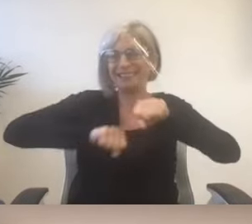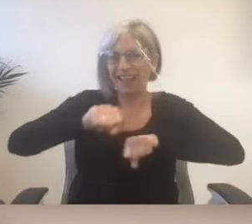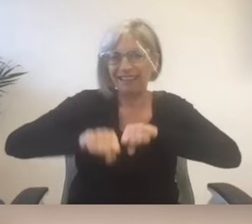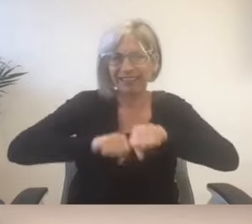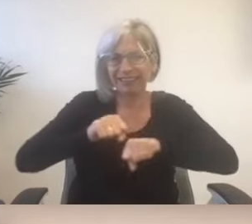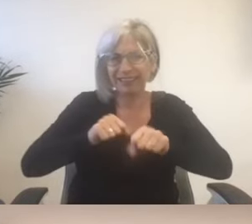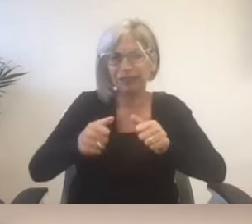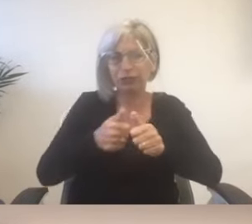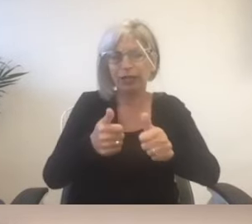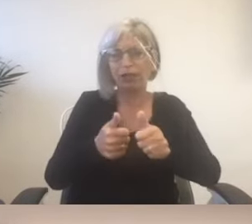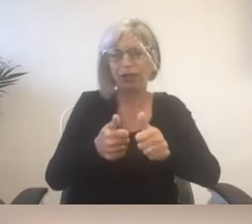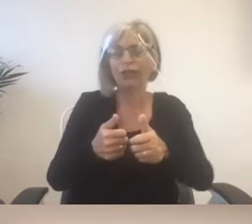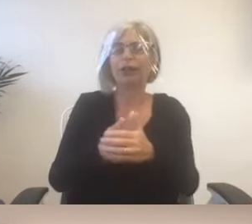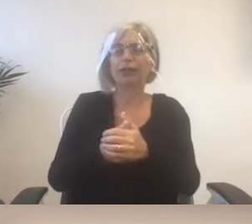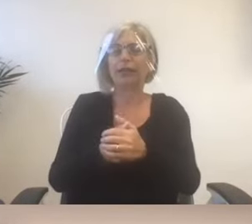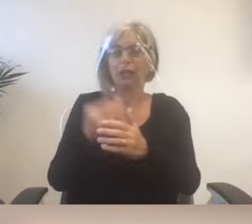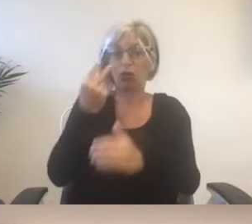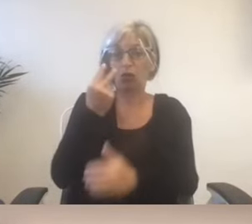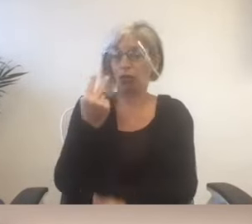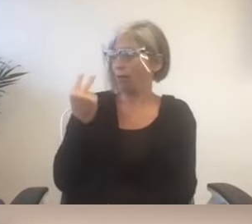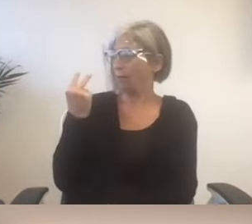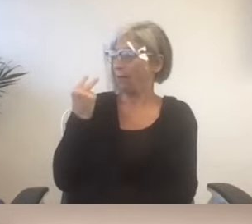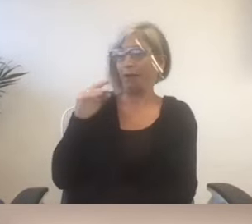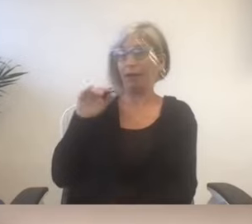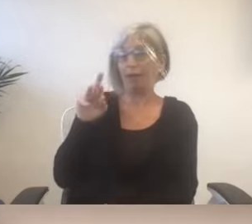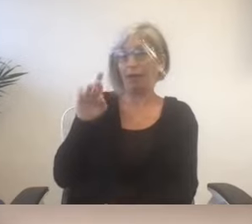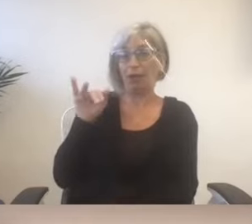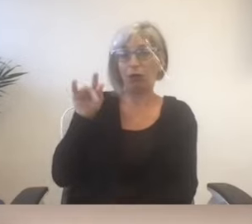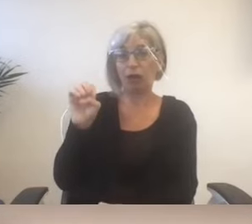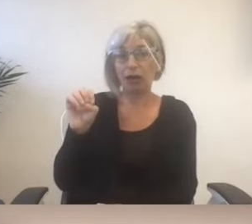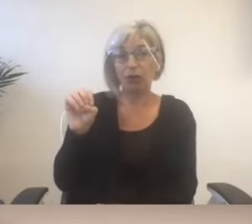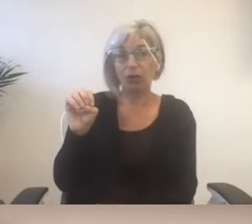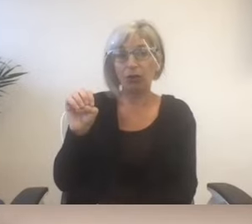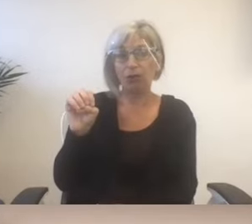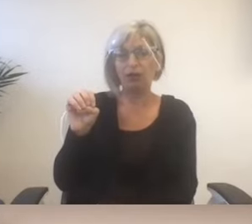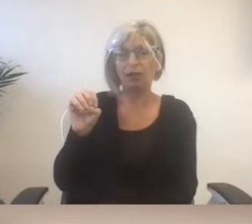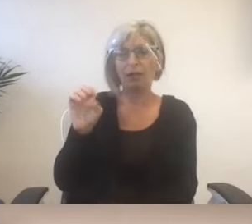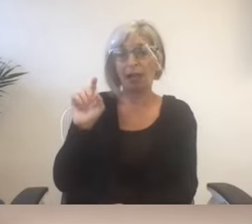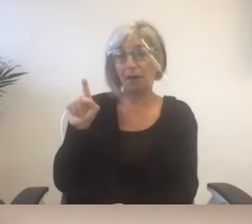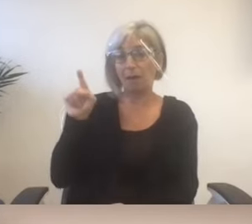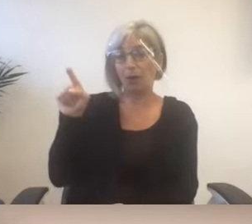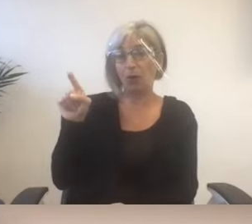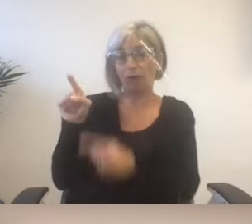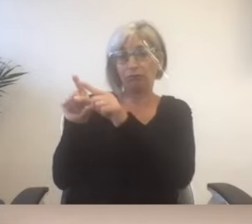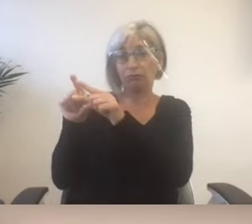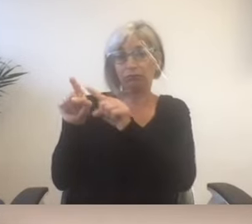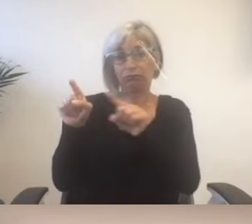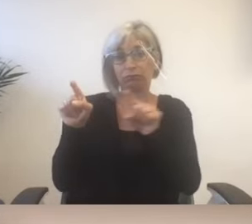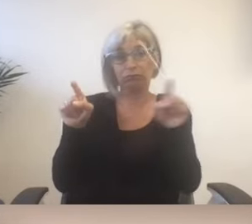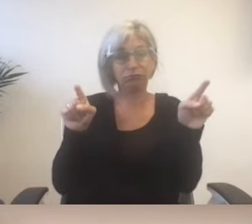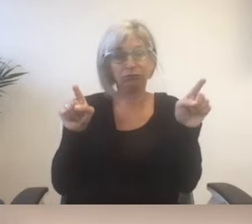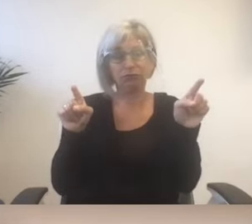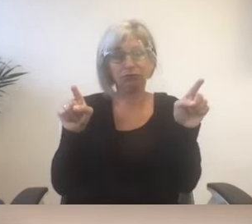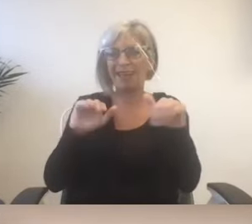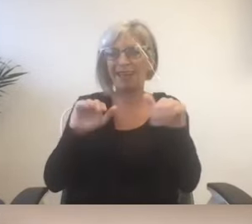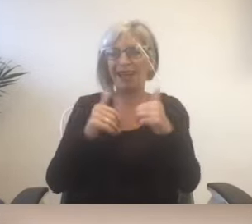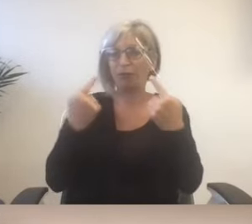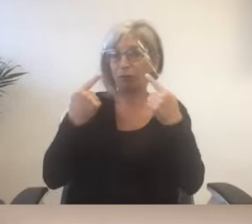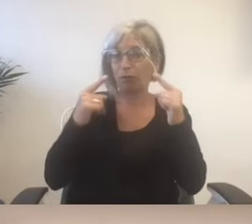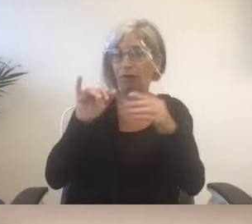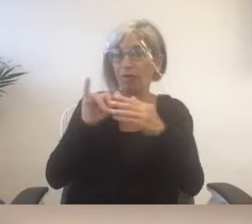is just to be able to look back at that route, look at the route points, and actually sort of see how you've done on